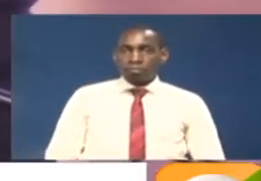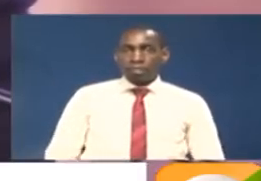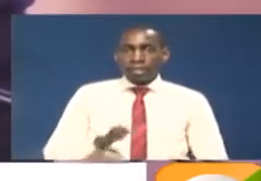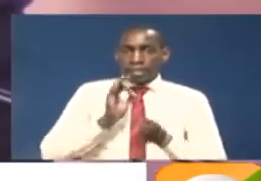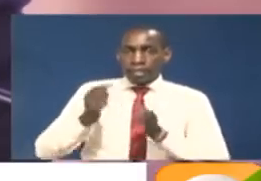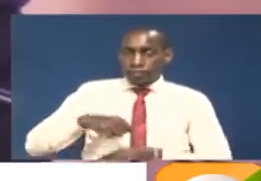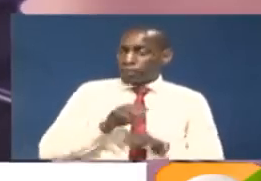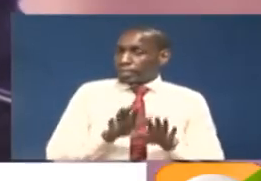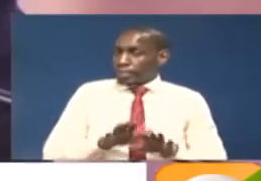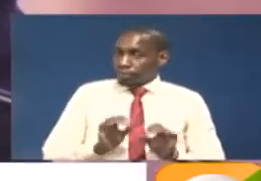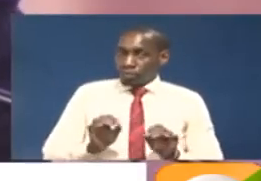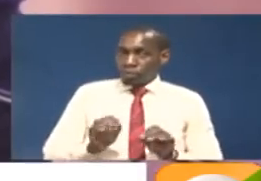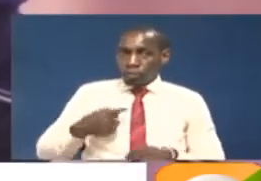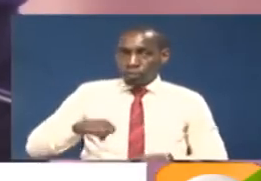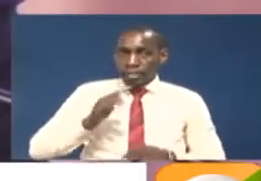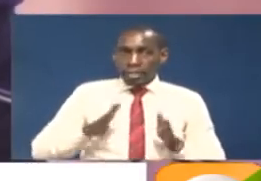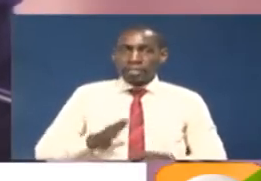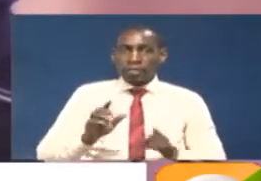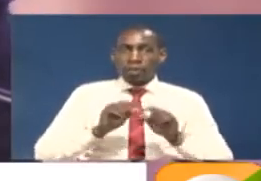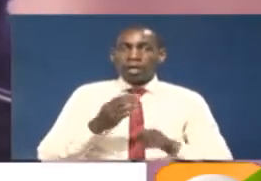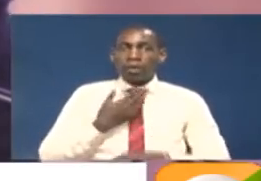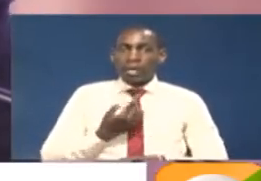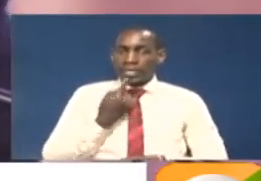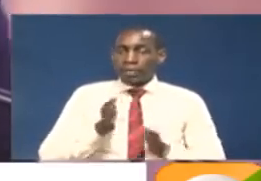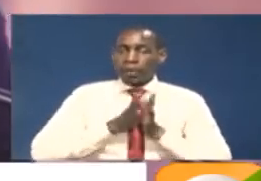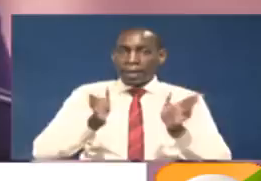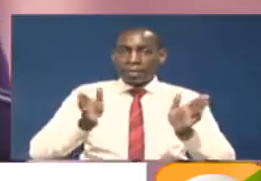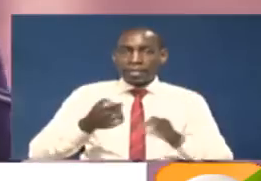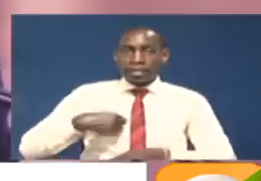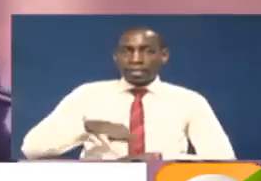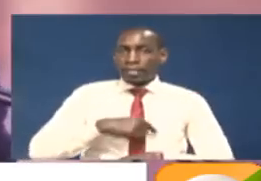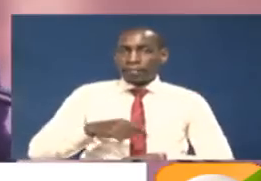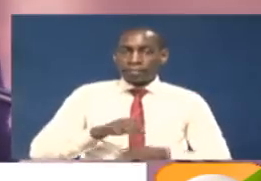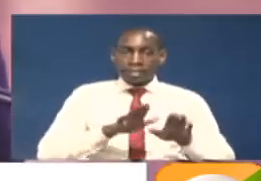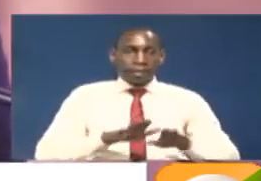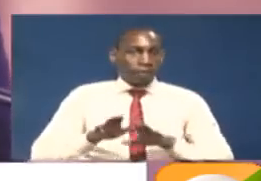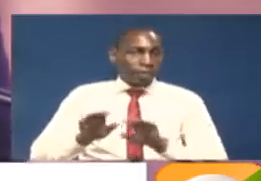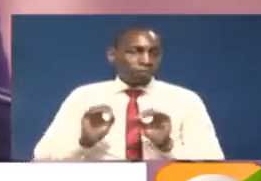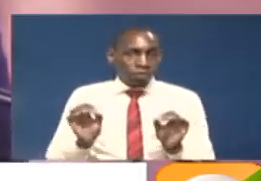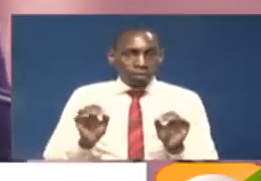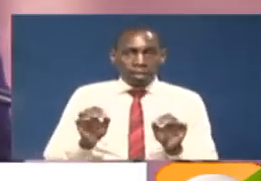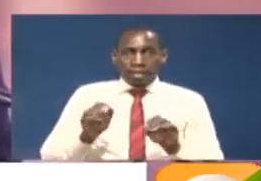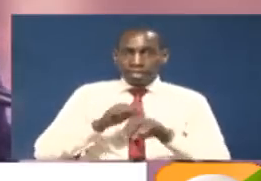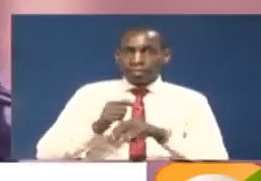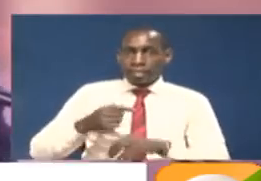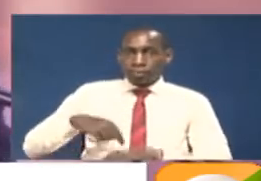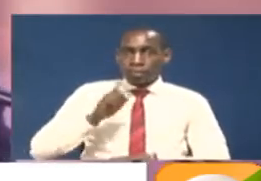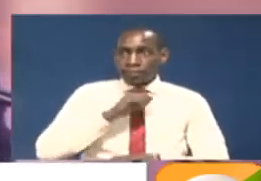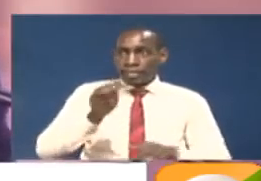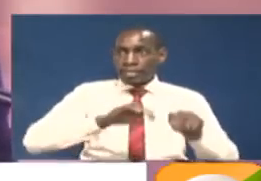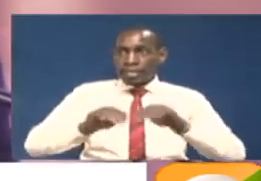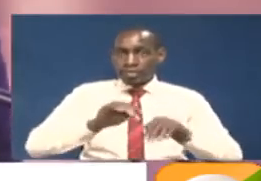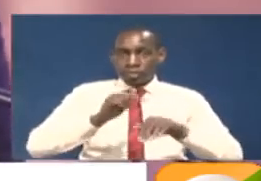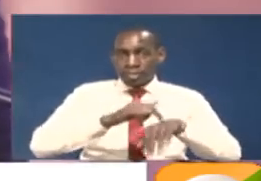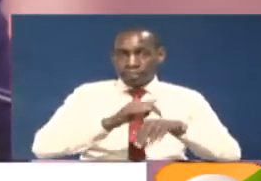If we are not careful as Kenyans, let me say this today in public, if we are not careful, by the time we are done with this